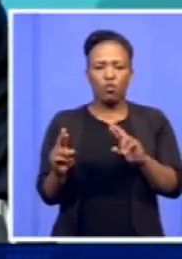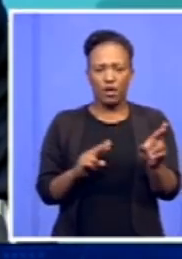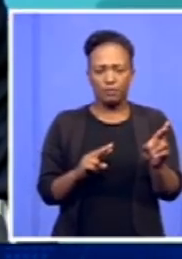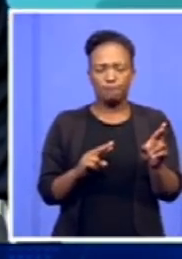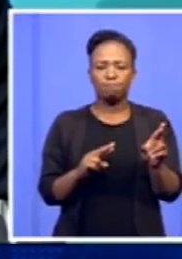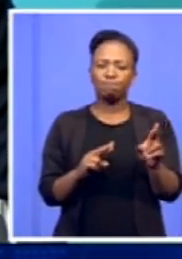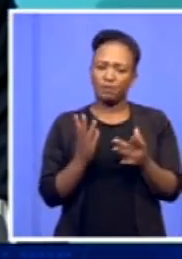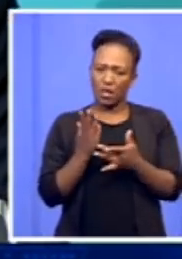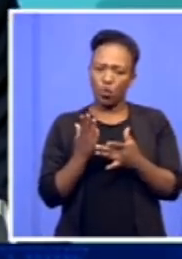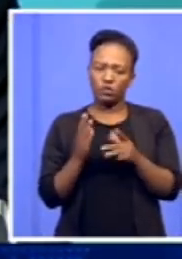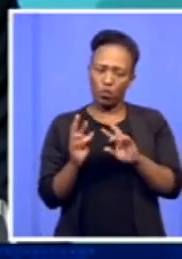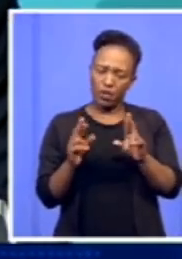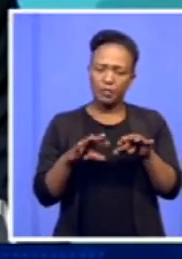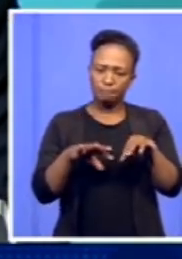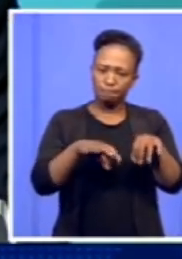it.